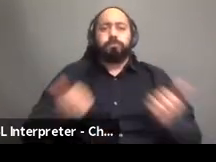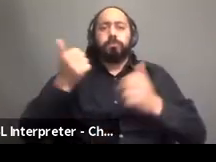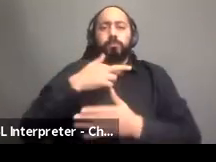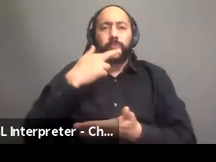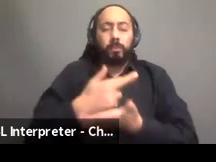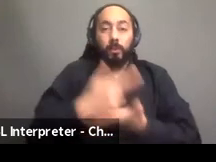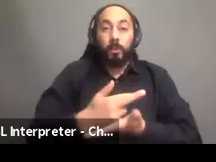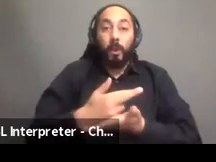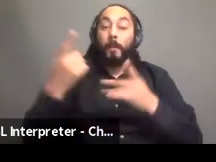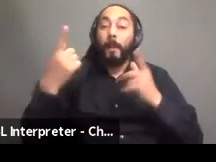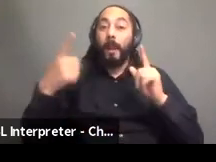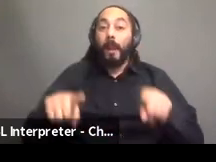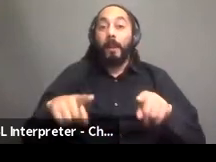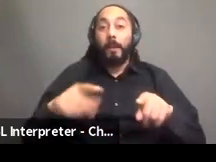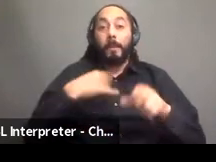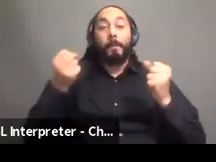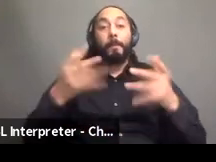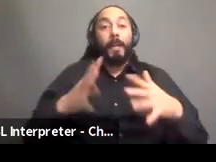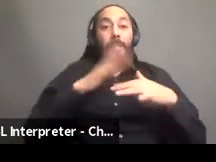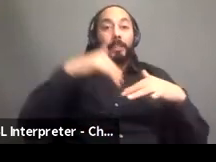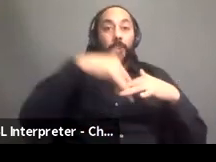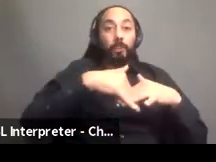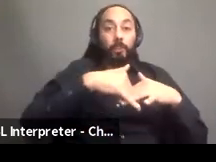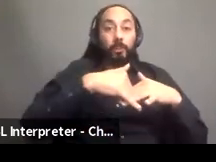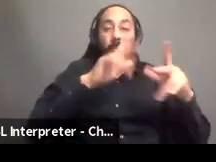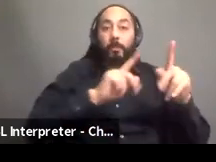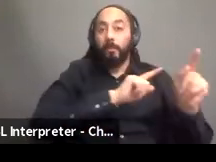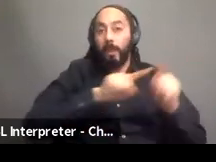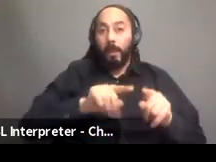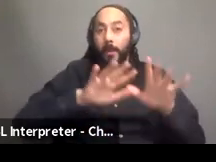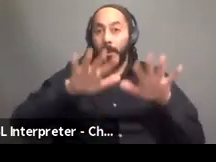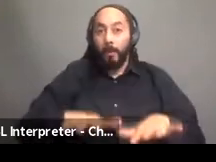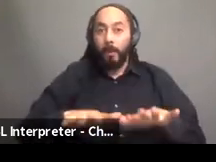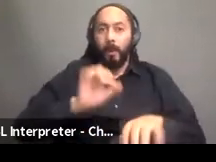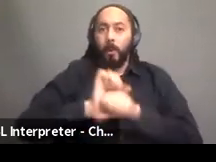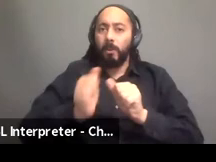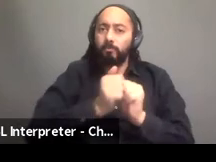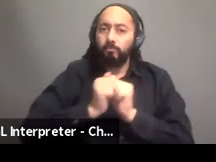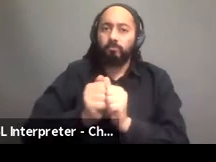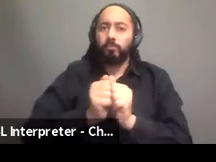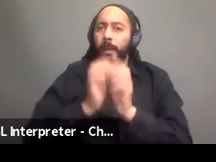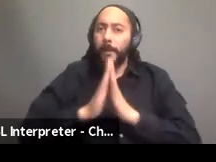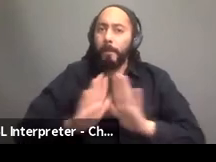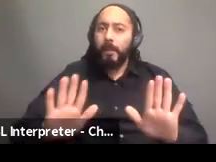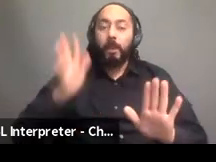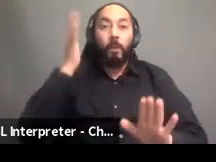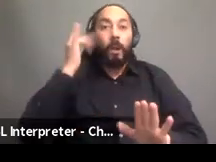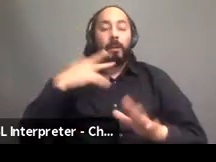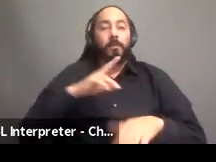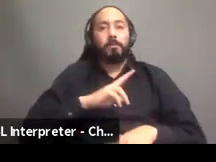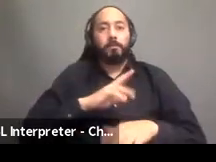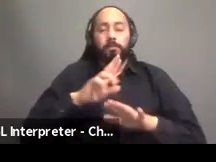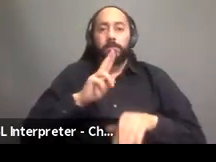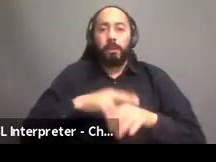nations came to this area and settled here and worked together peacefully because it was such a naturally rich